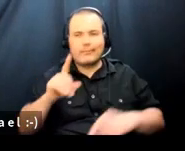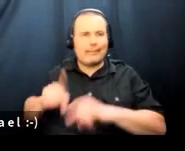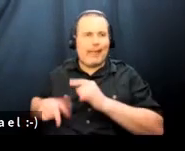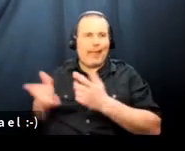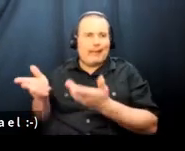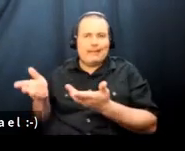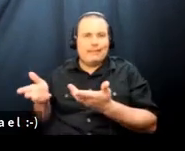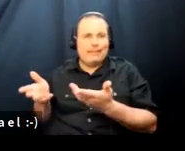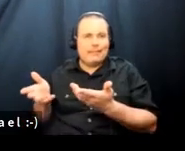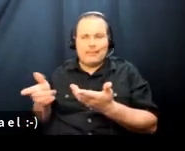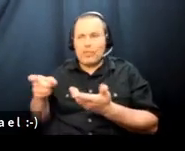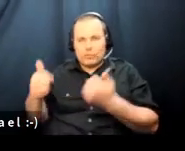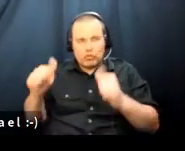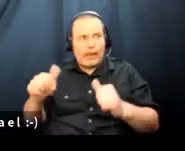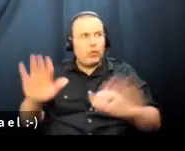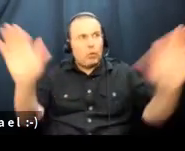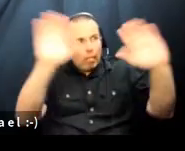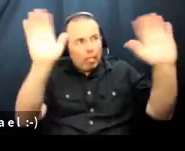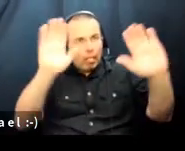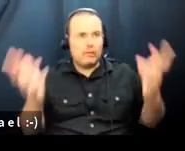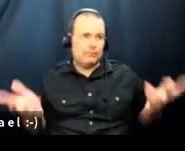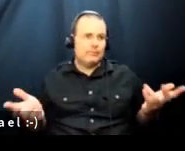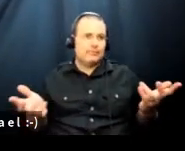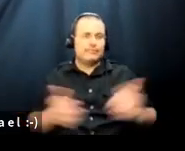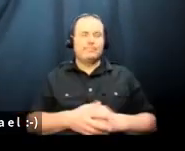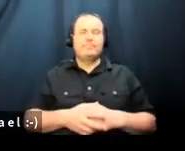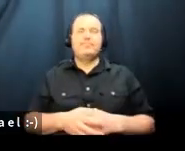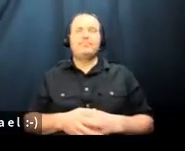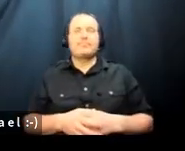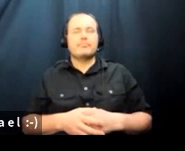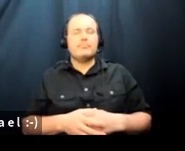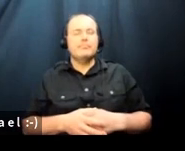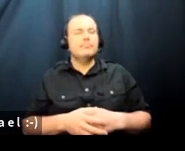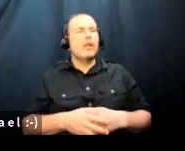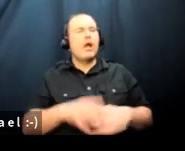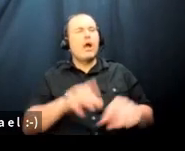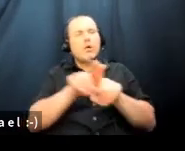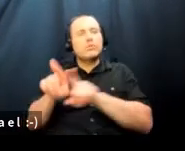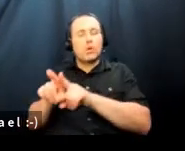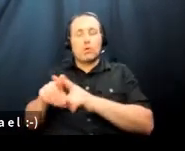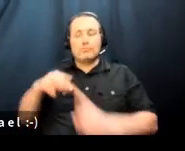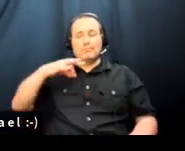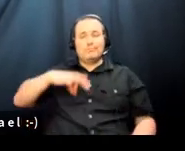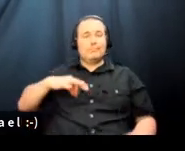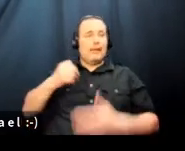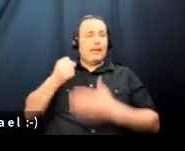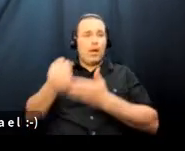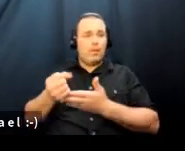That's what they need to do. And one of the things that can be really helpful is use the